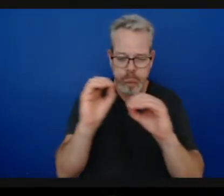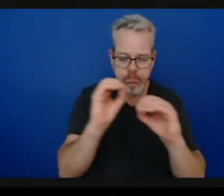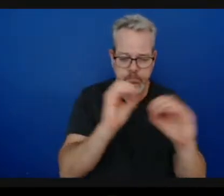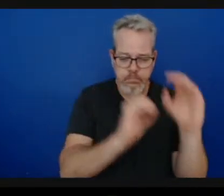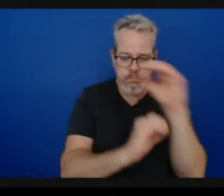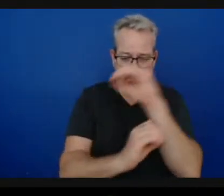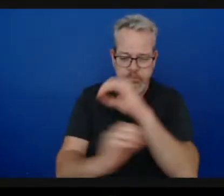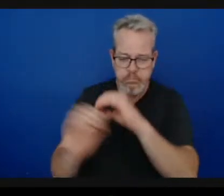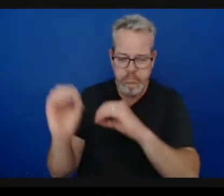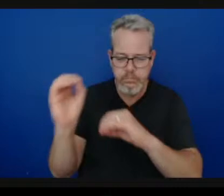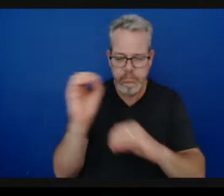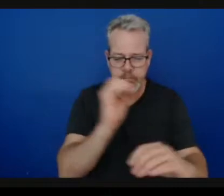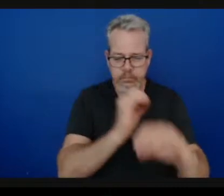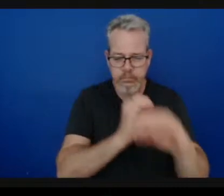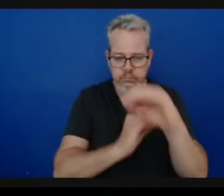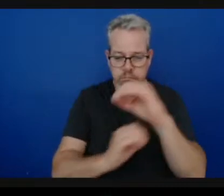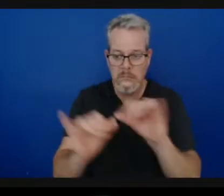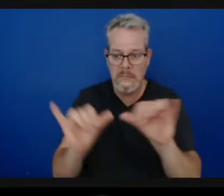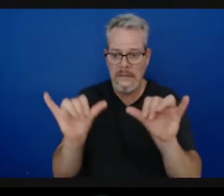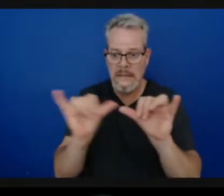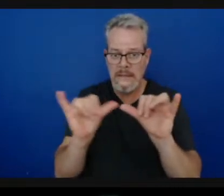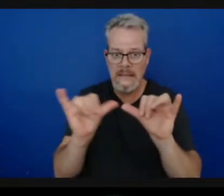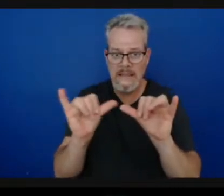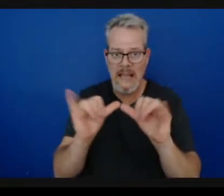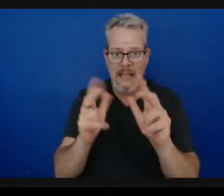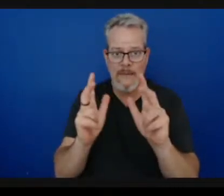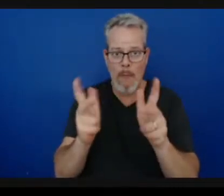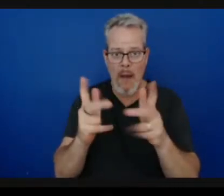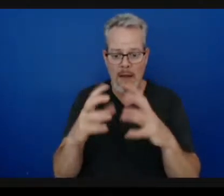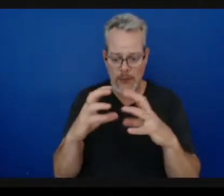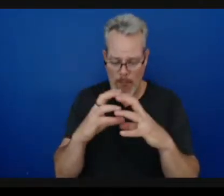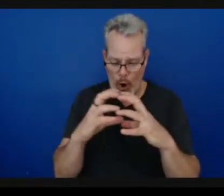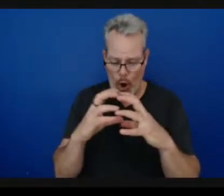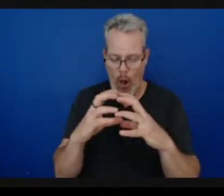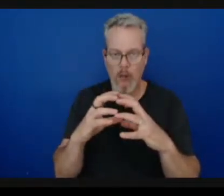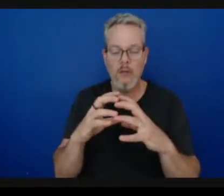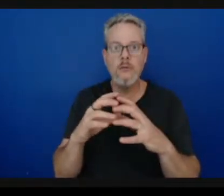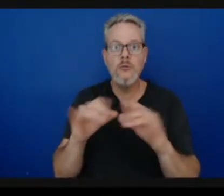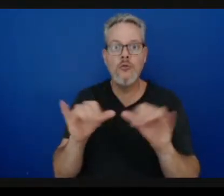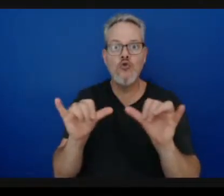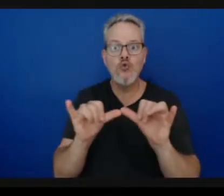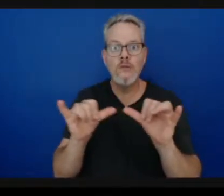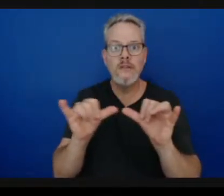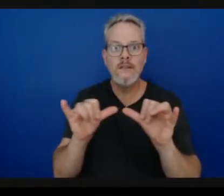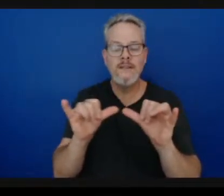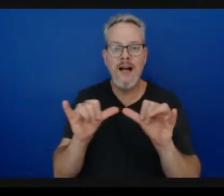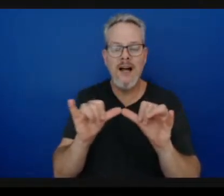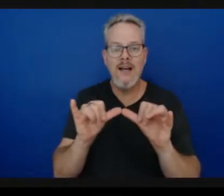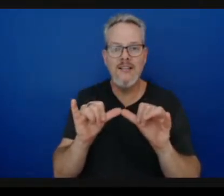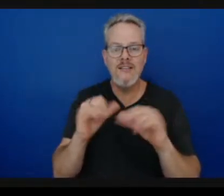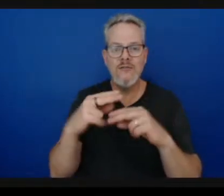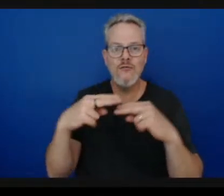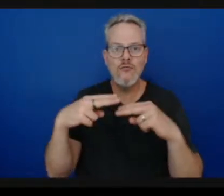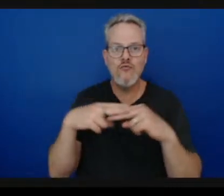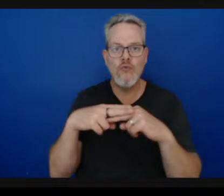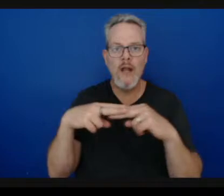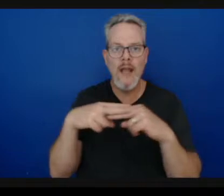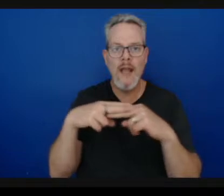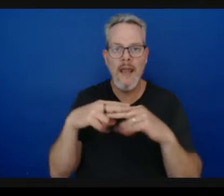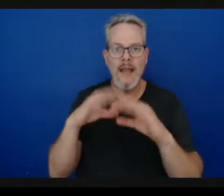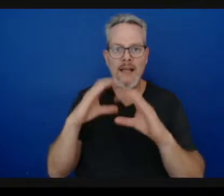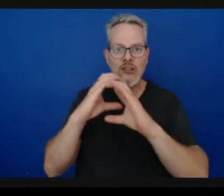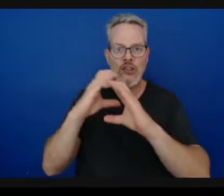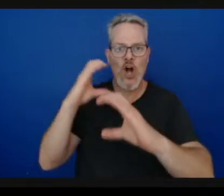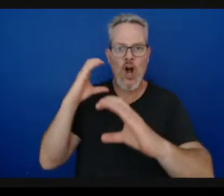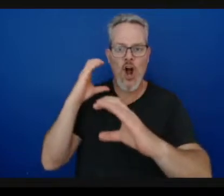from about the size of a basketball to the size of railroad cars. They seemed to float on